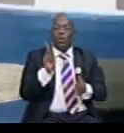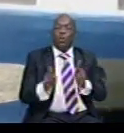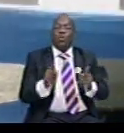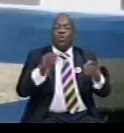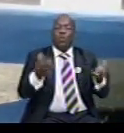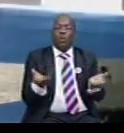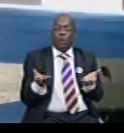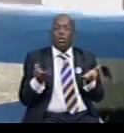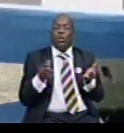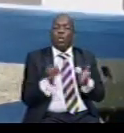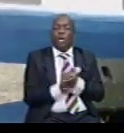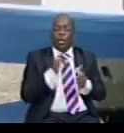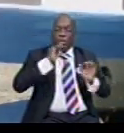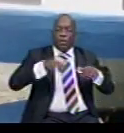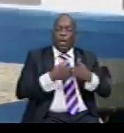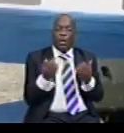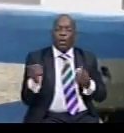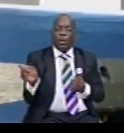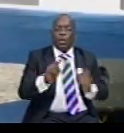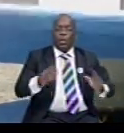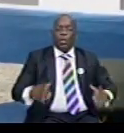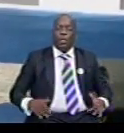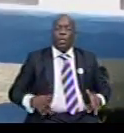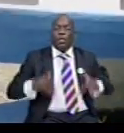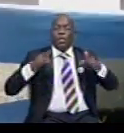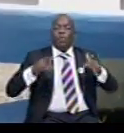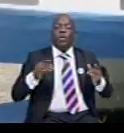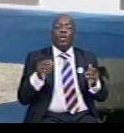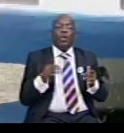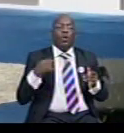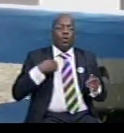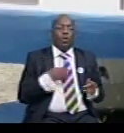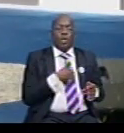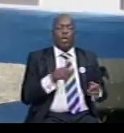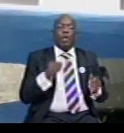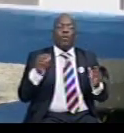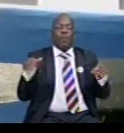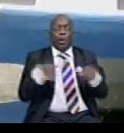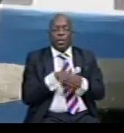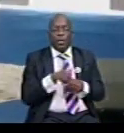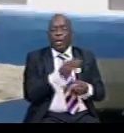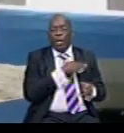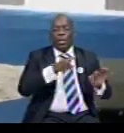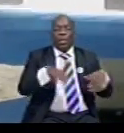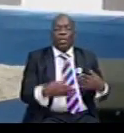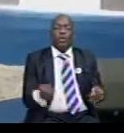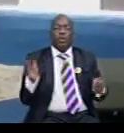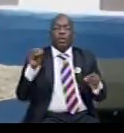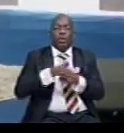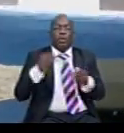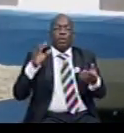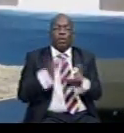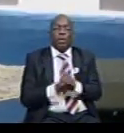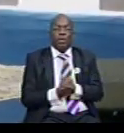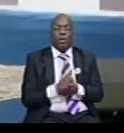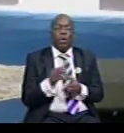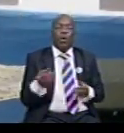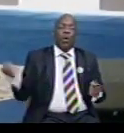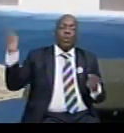it said they were marrying and giving in marriage until the day that Noah entered into